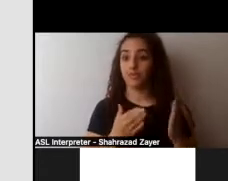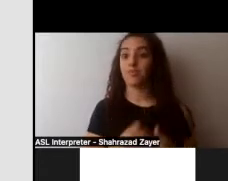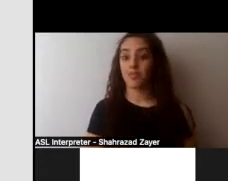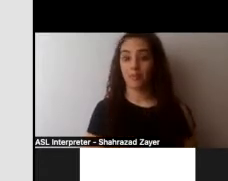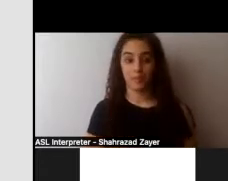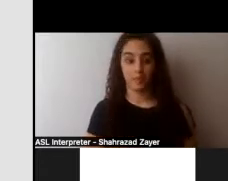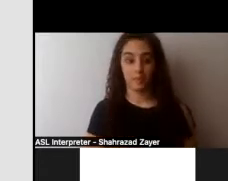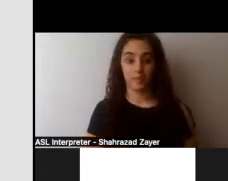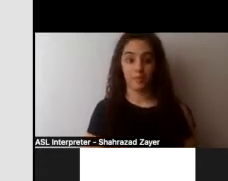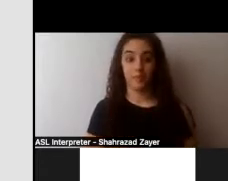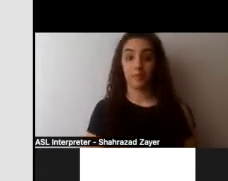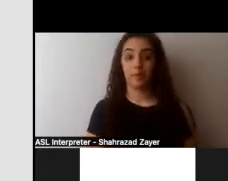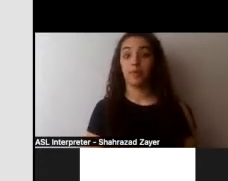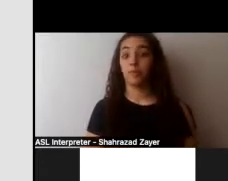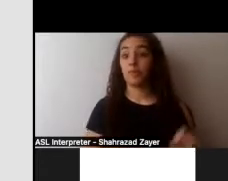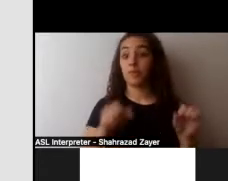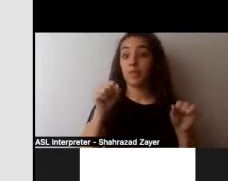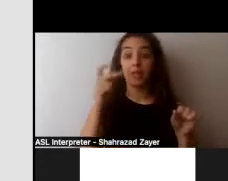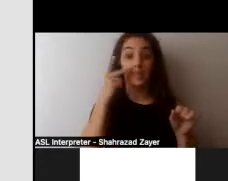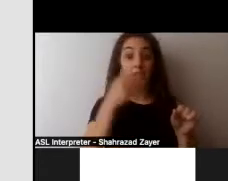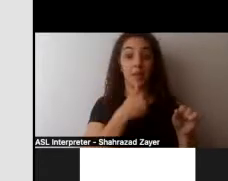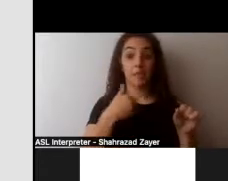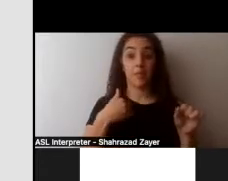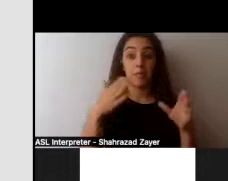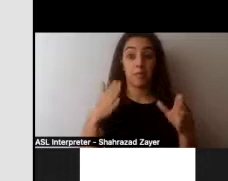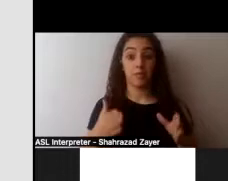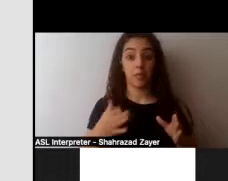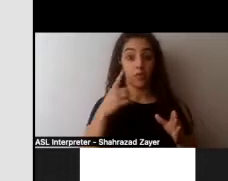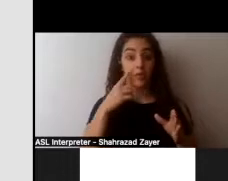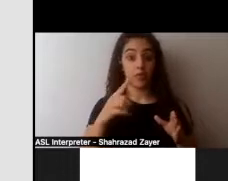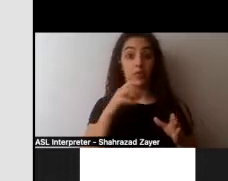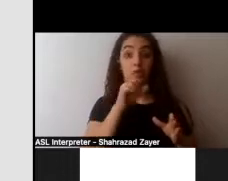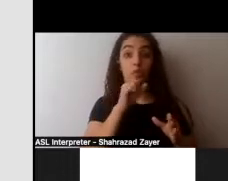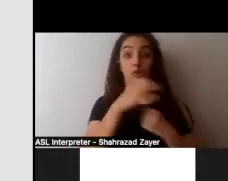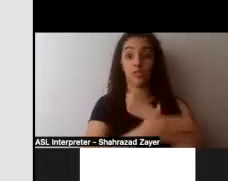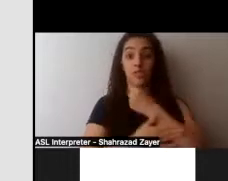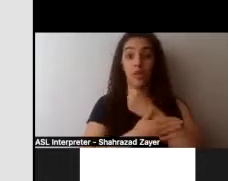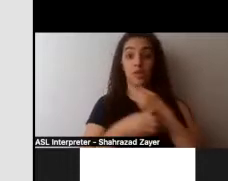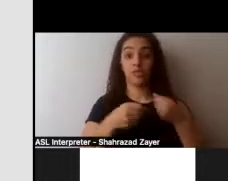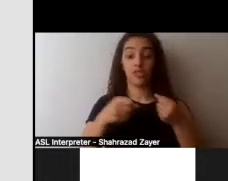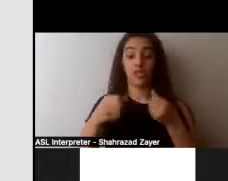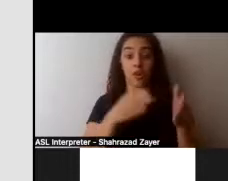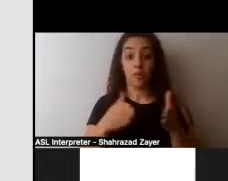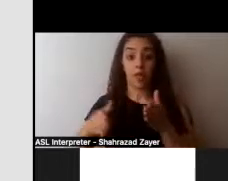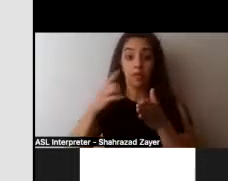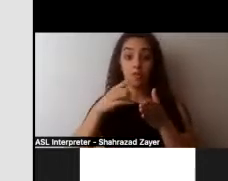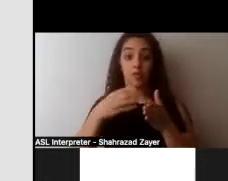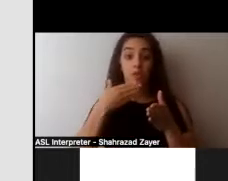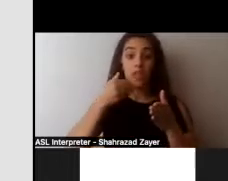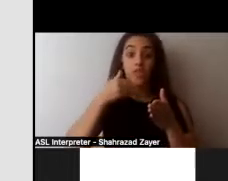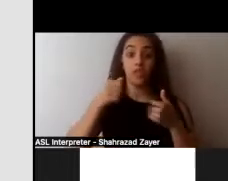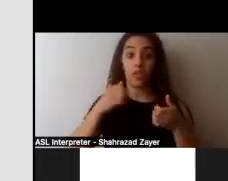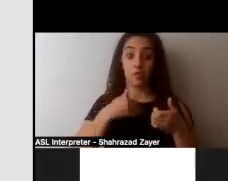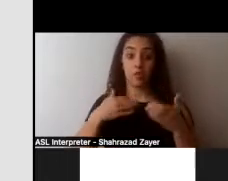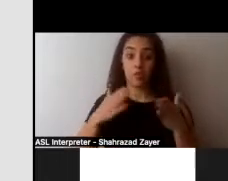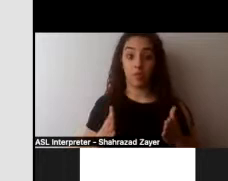You can see the members of the Orange County Strategic Plan for Aging in our slide here. In deference to time, we won't read them, but please know how